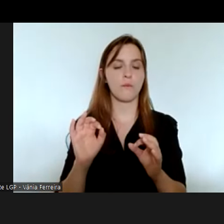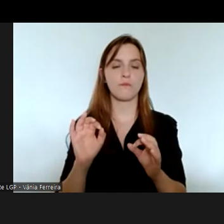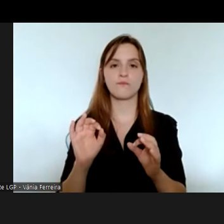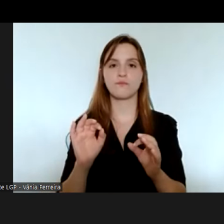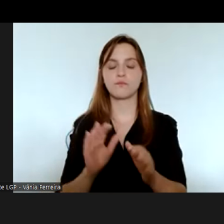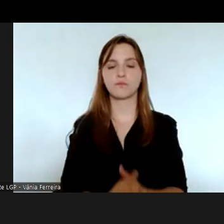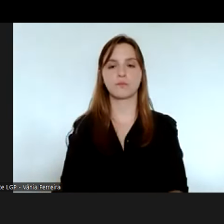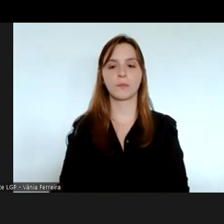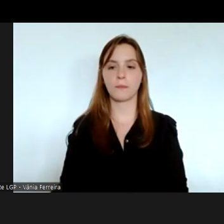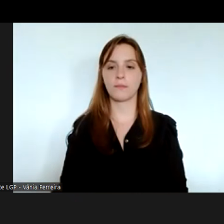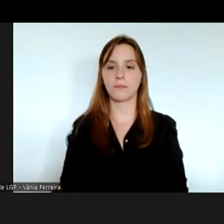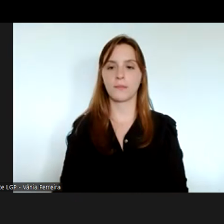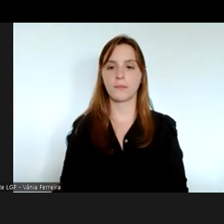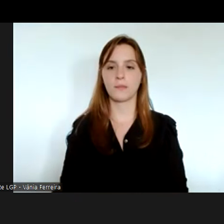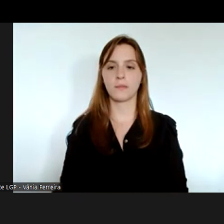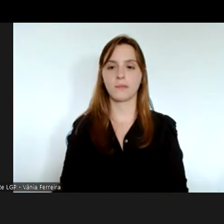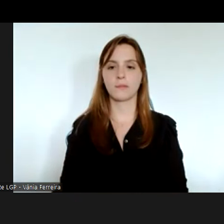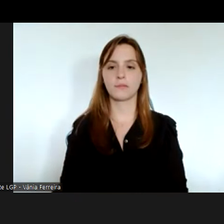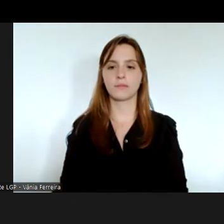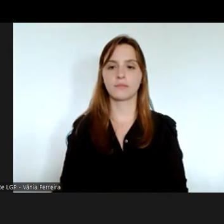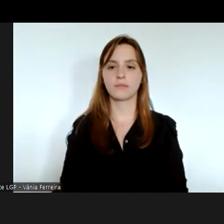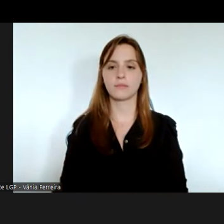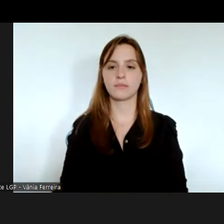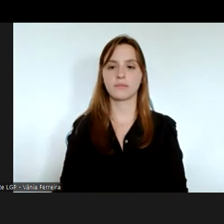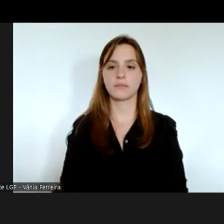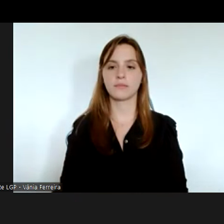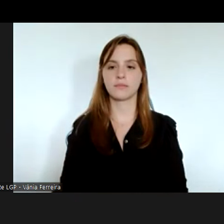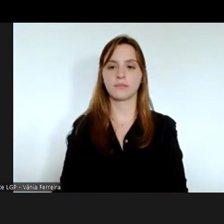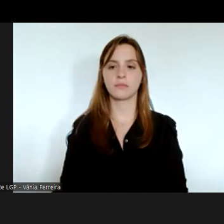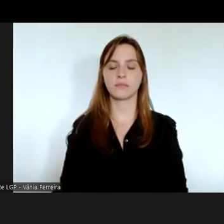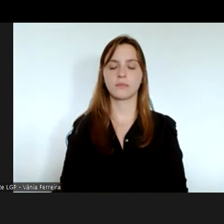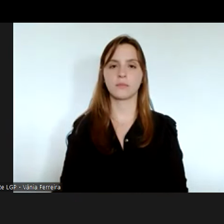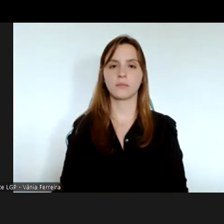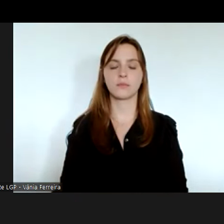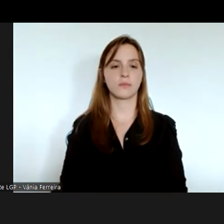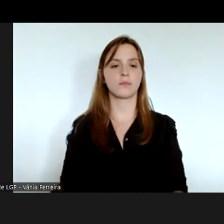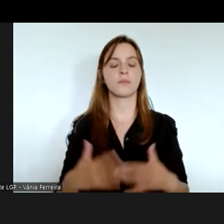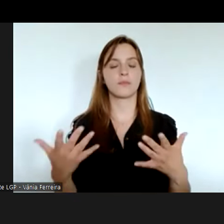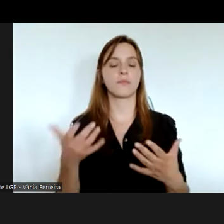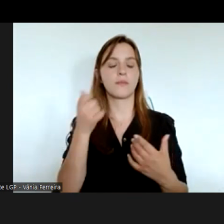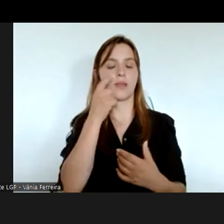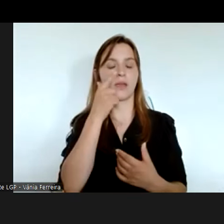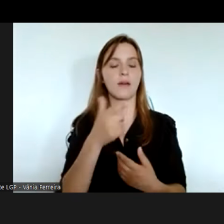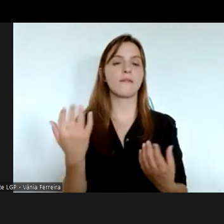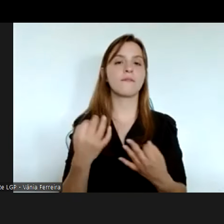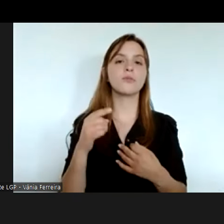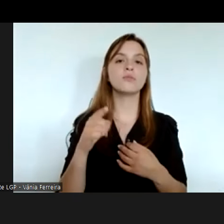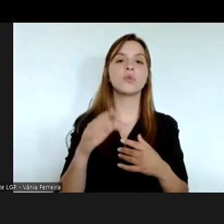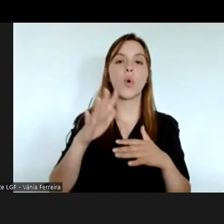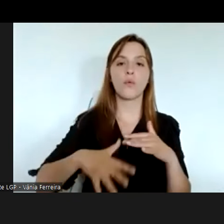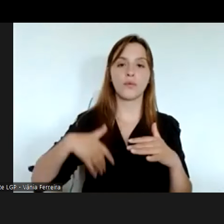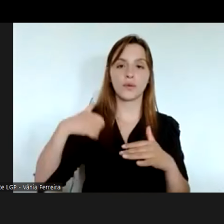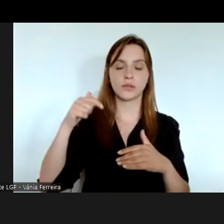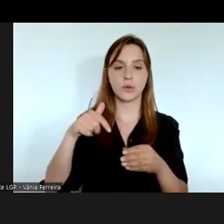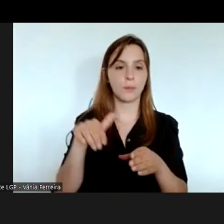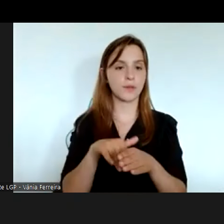So we would like to thank for everyone who attended this e-conference for today, and we